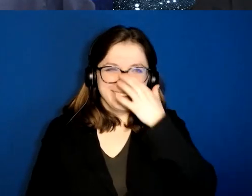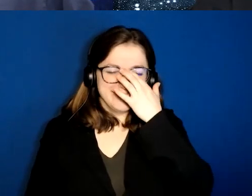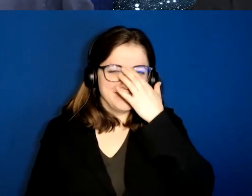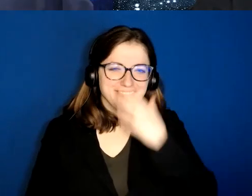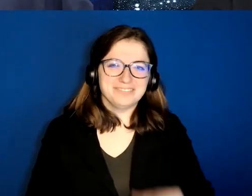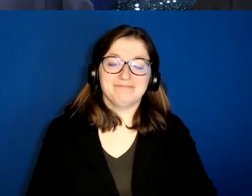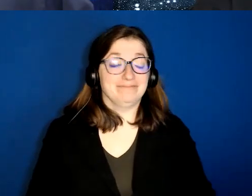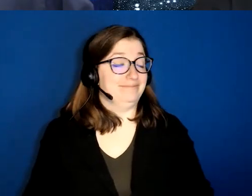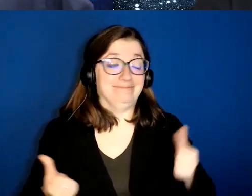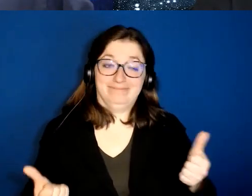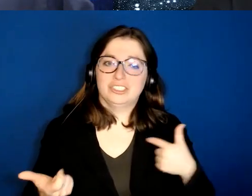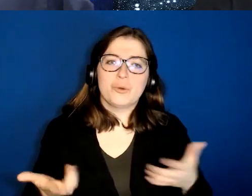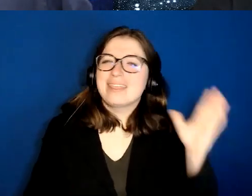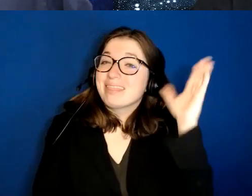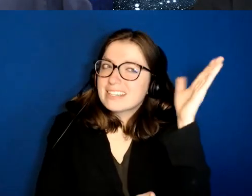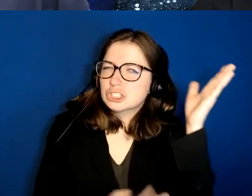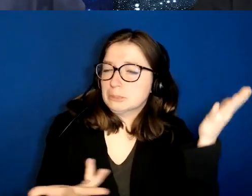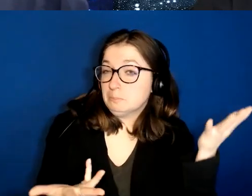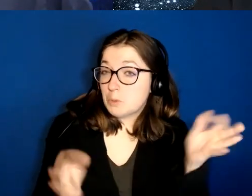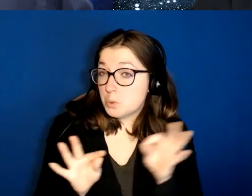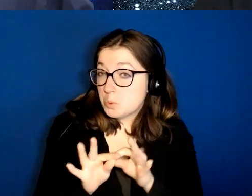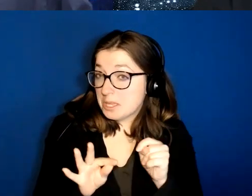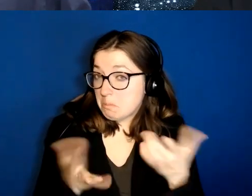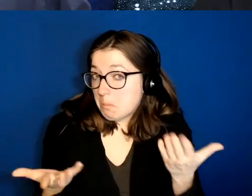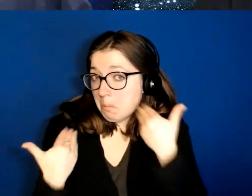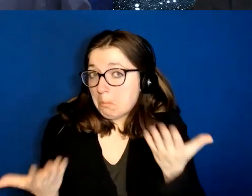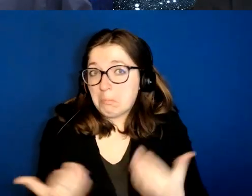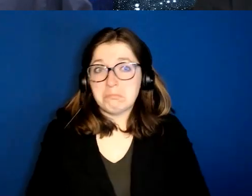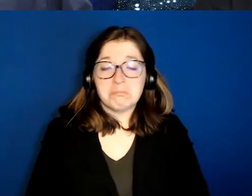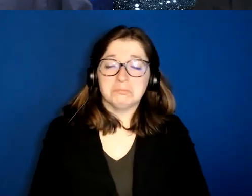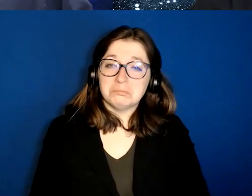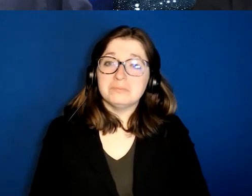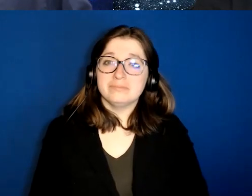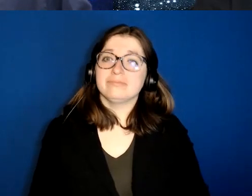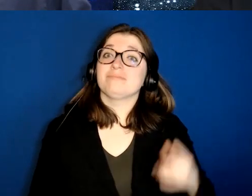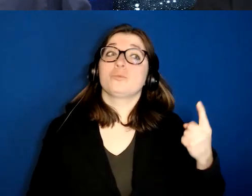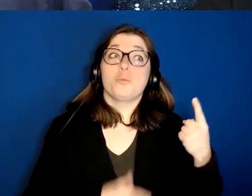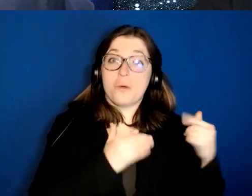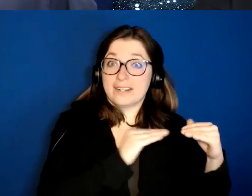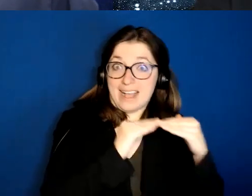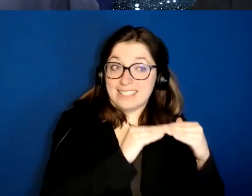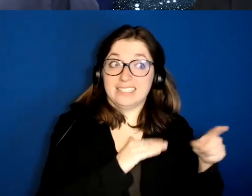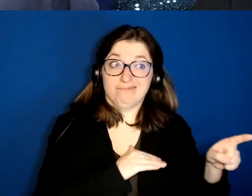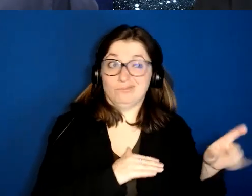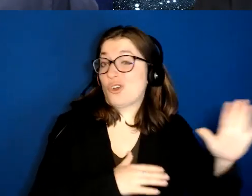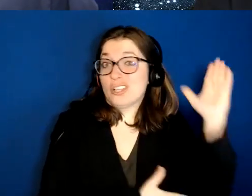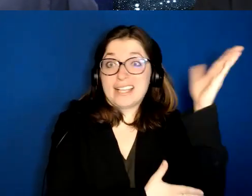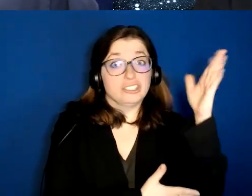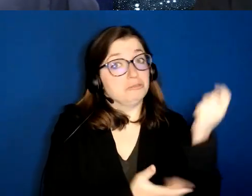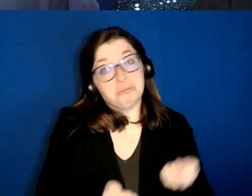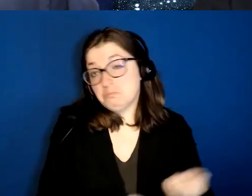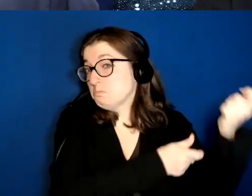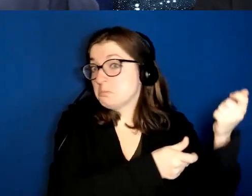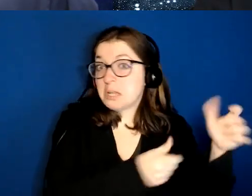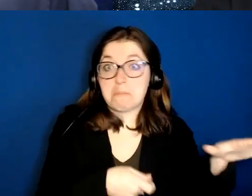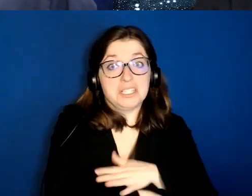I question the value of lectures. One of my colleagues has removed the lectures from her course and said, you know, nobody